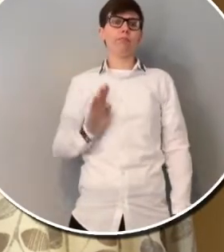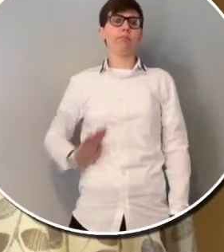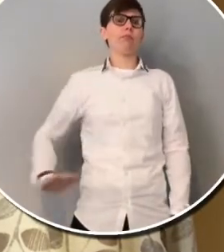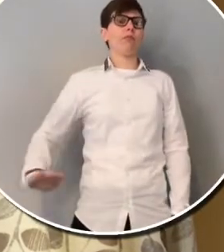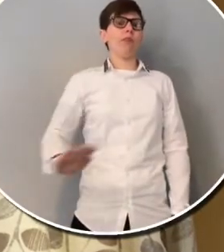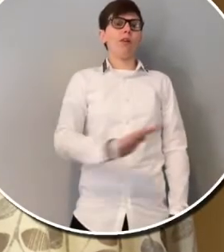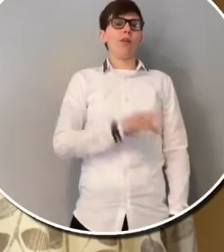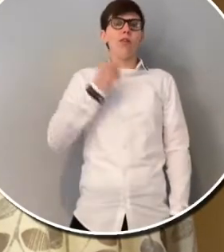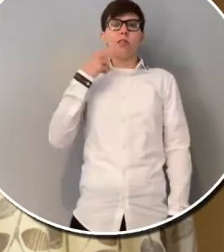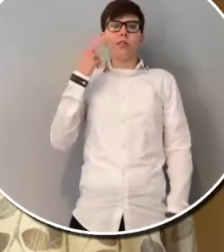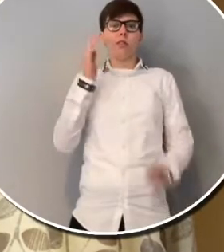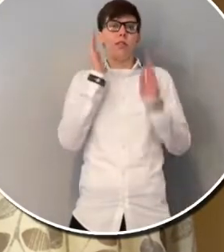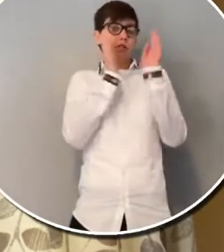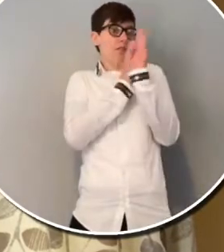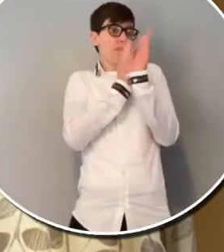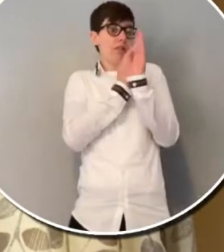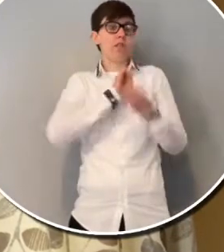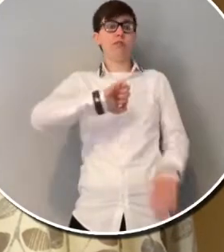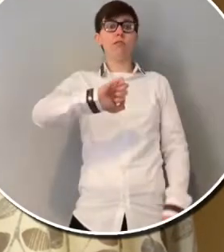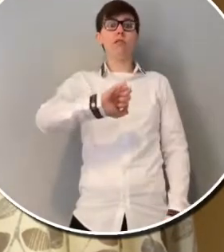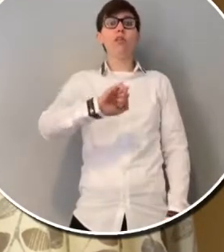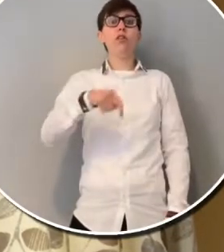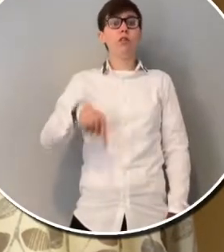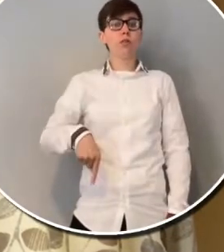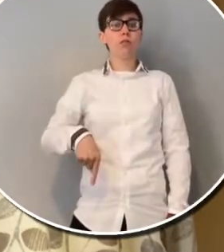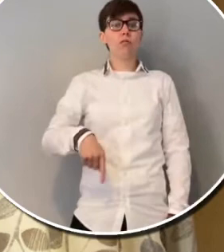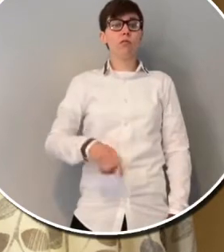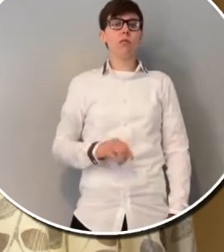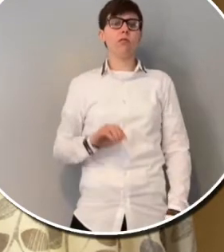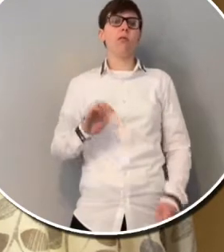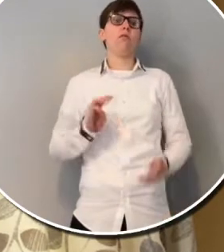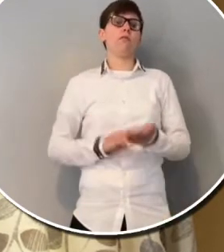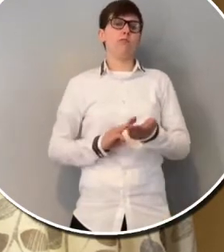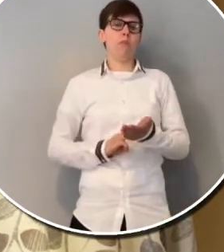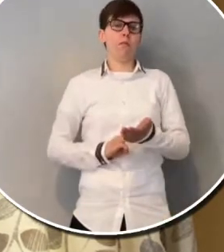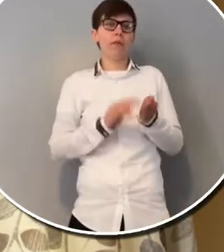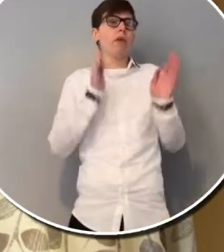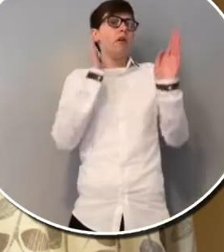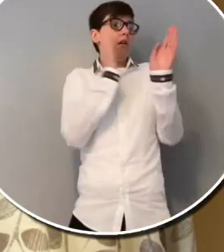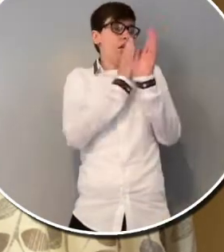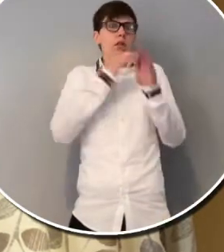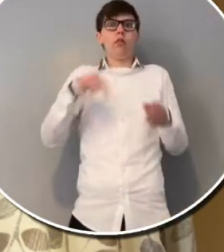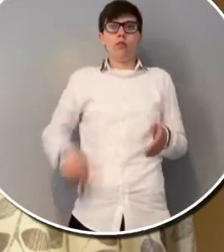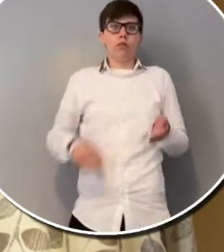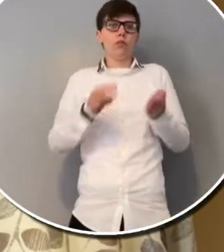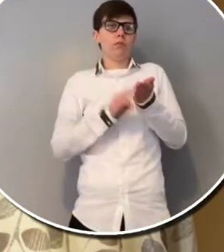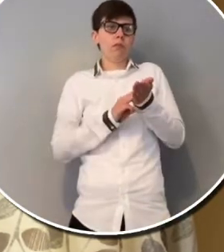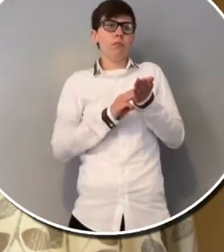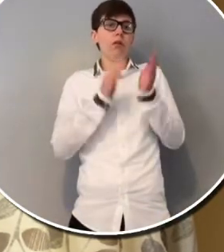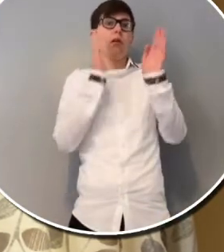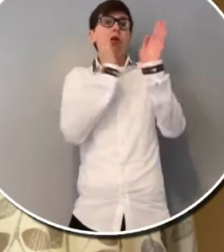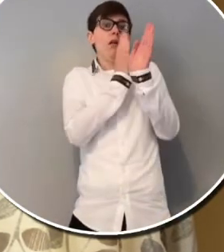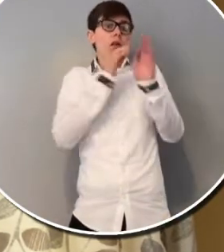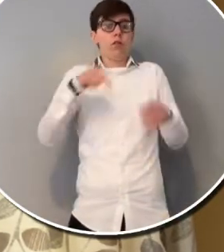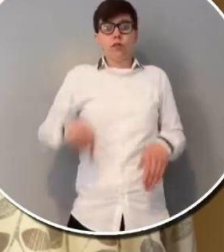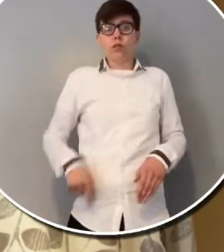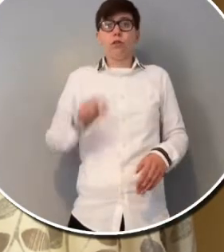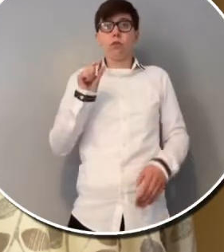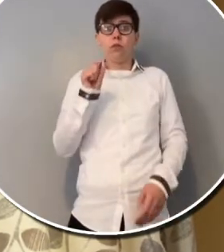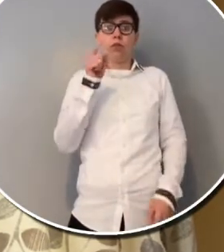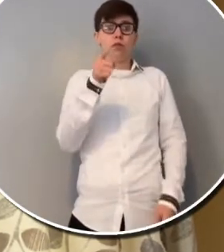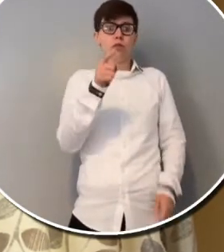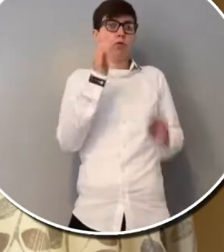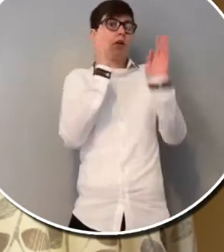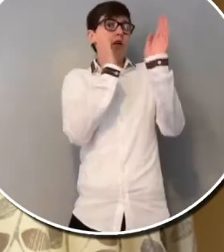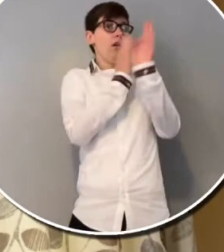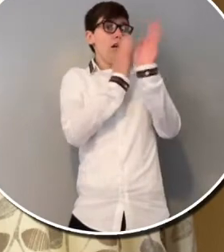Toes from Mummy, okay? Hide your toes from Mummy. Hide your toes from little you. Hide